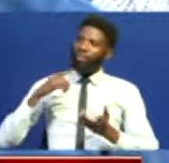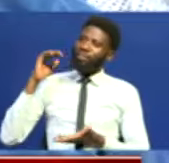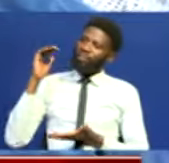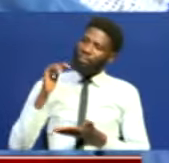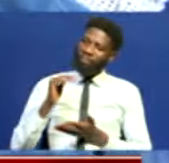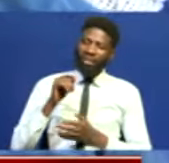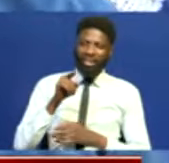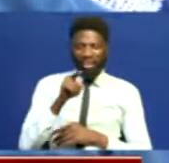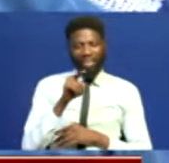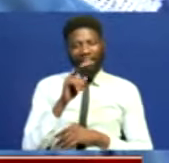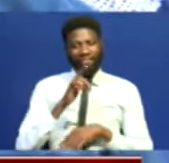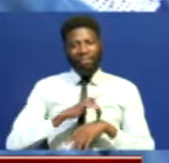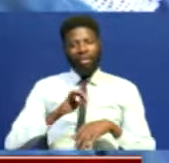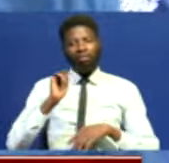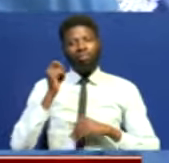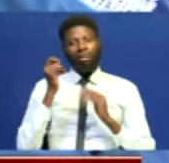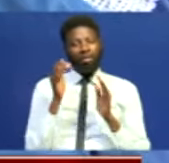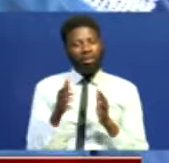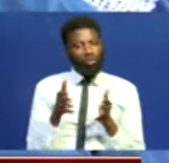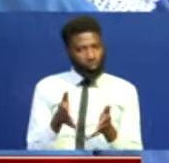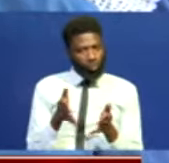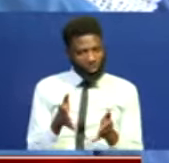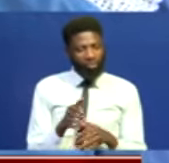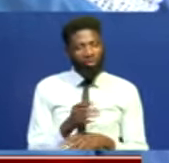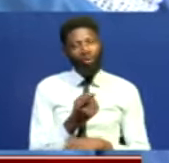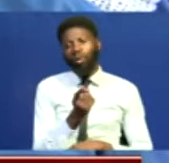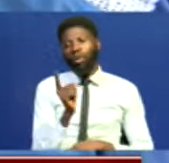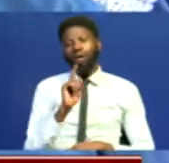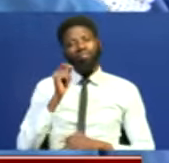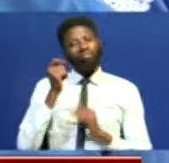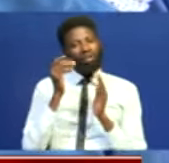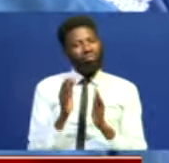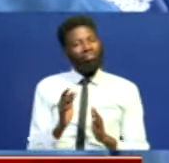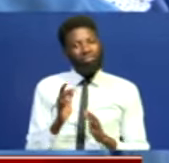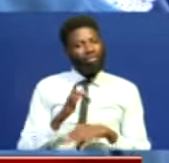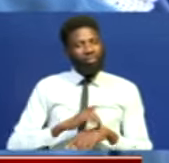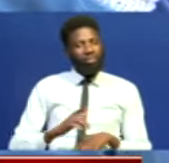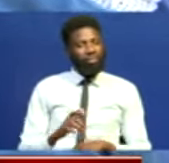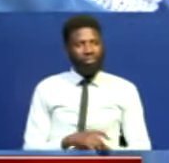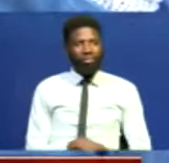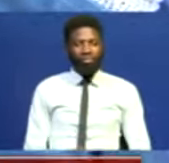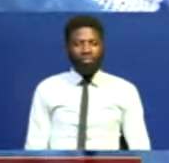ya leo, ndio inamhusu kila Mkenya. For Prime Edition, I'm Purity Musioka.